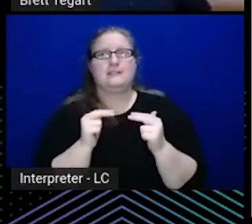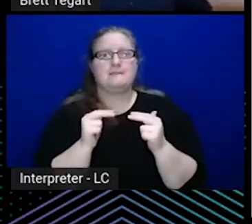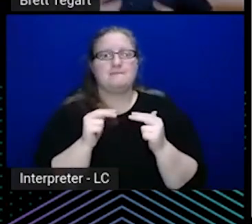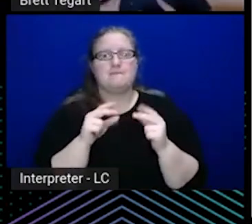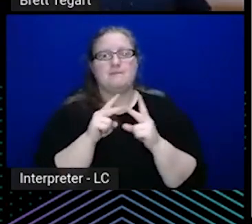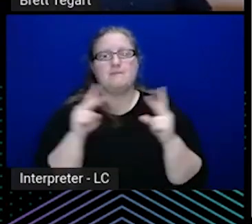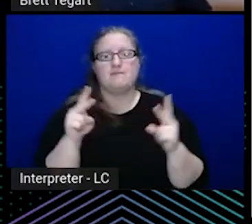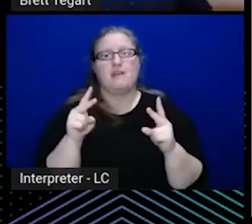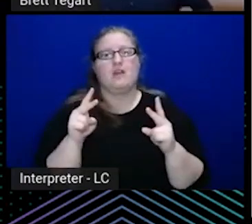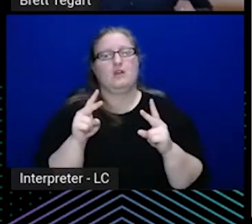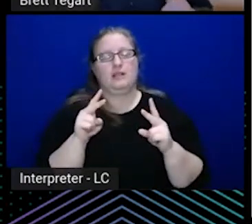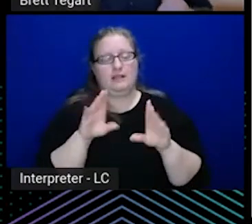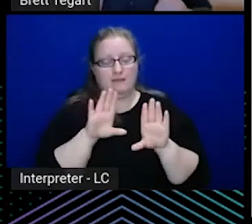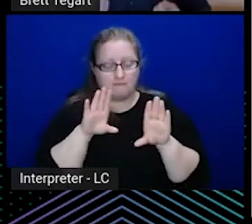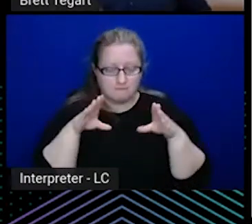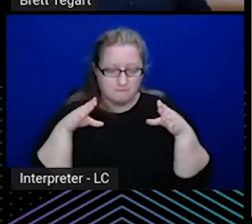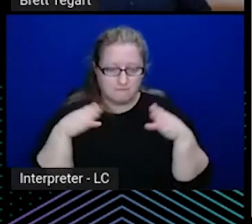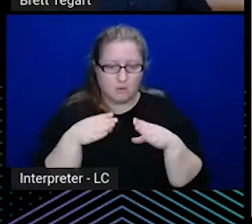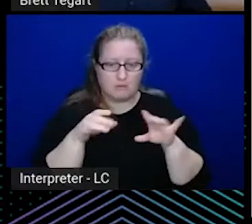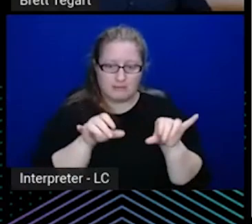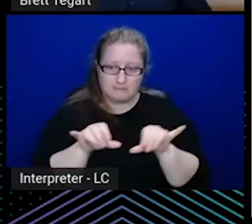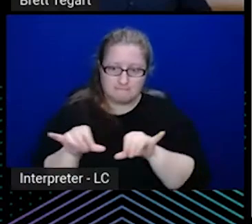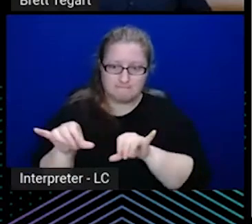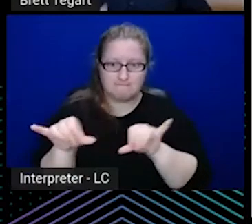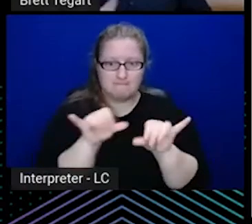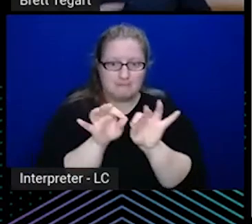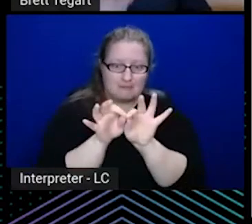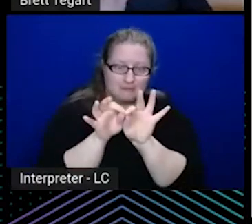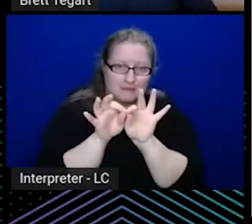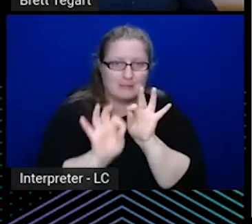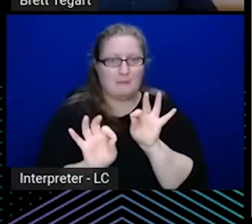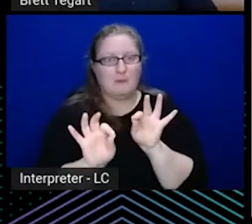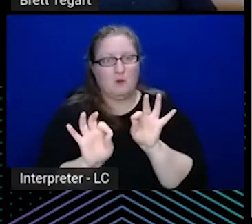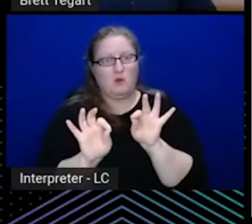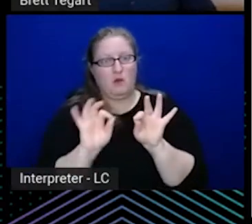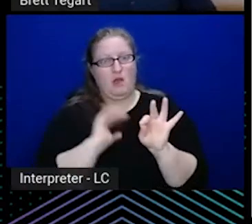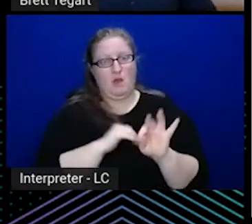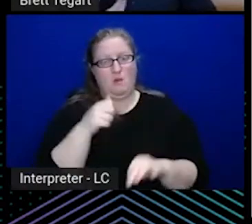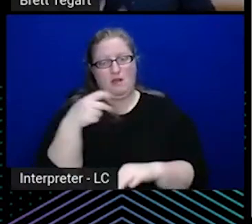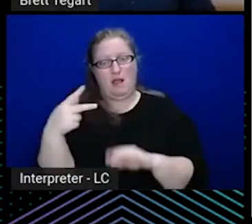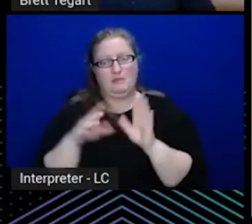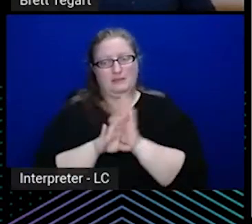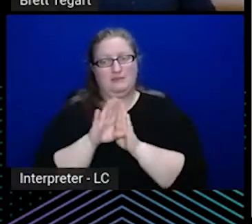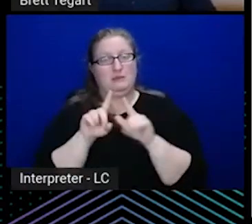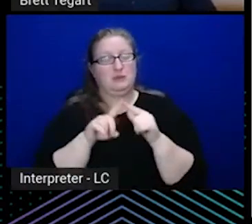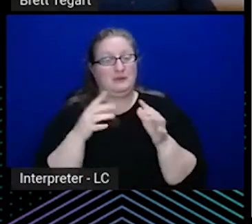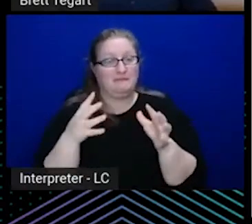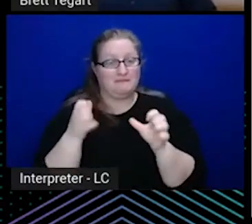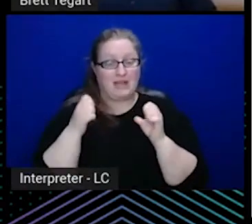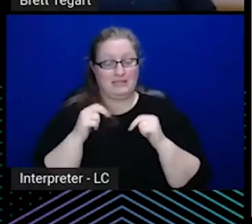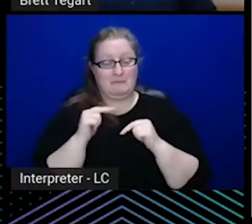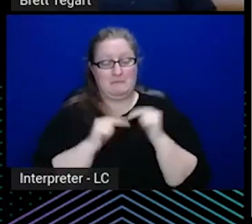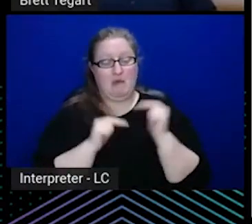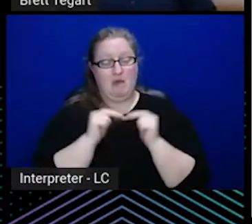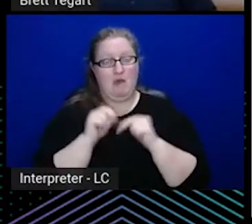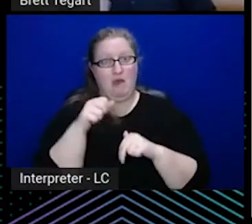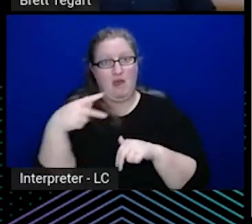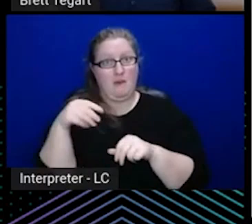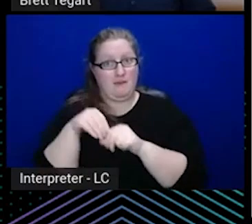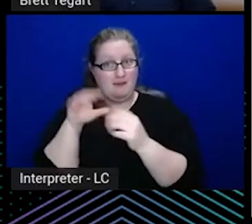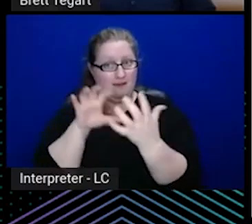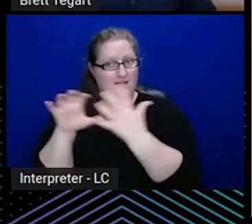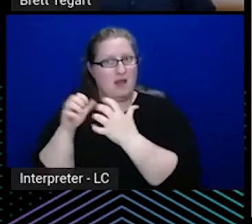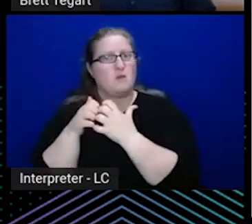a centralized, and a simple way for our application developers to quickly build out applications in the cloud without having